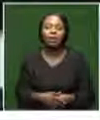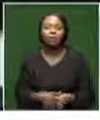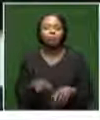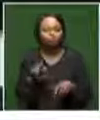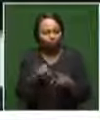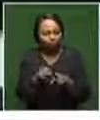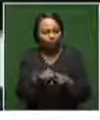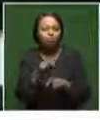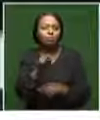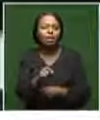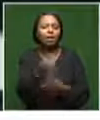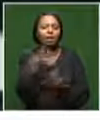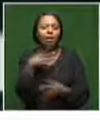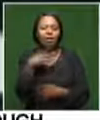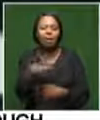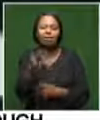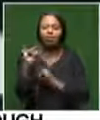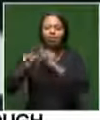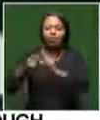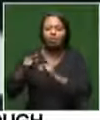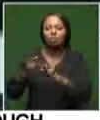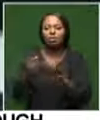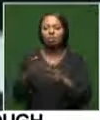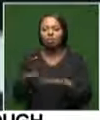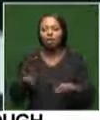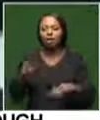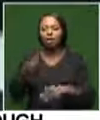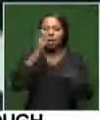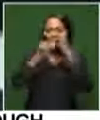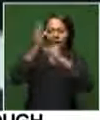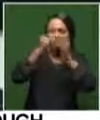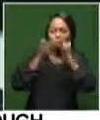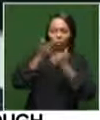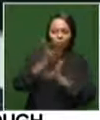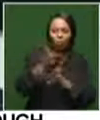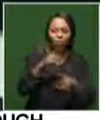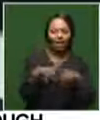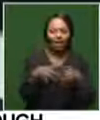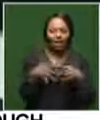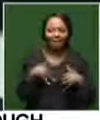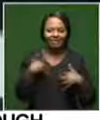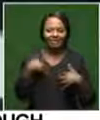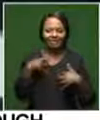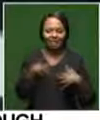for the next generation to learn through playing. You know,